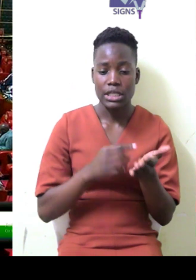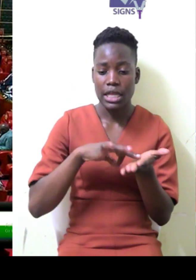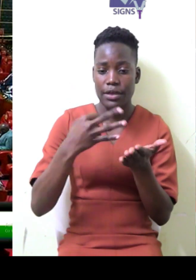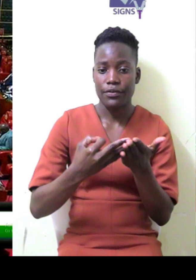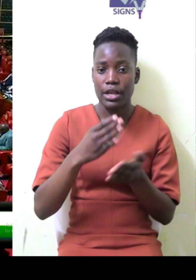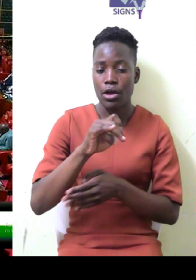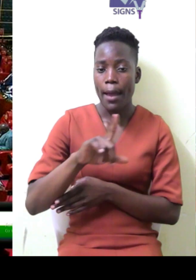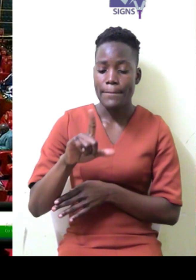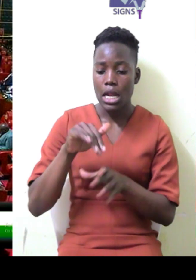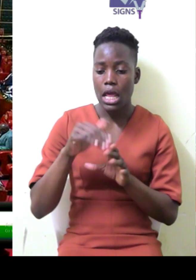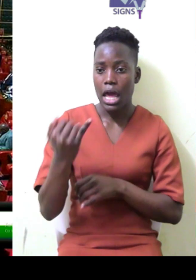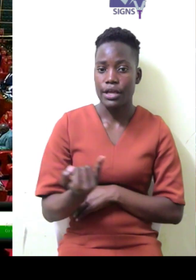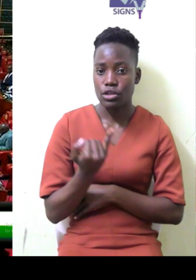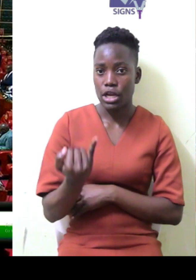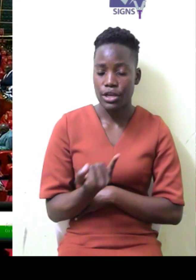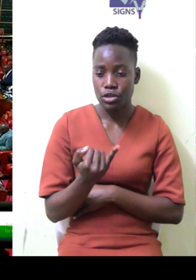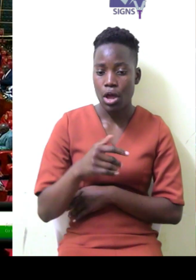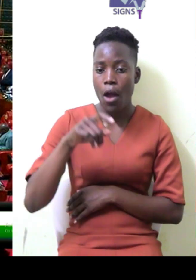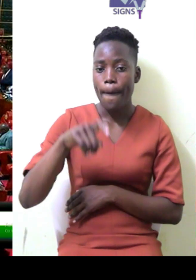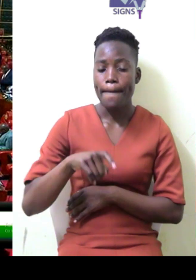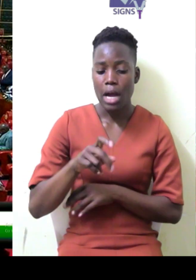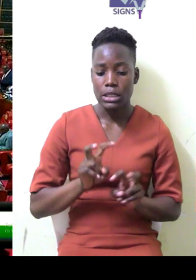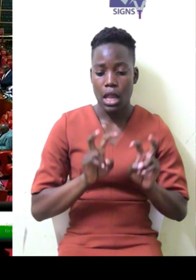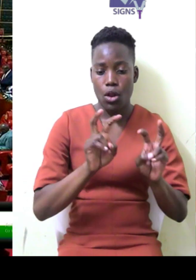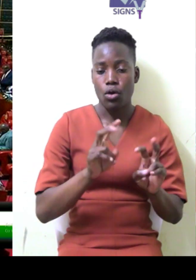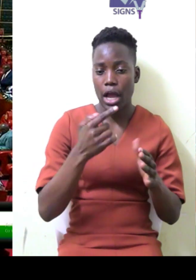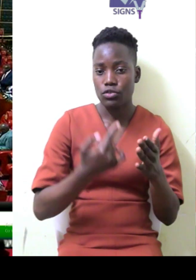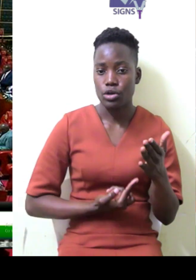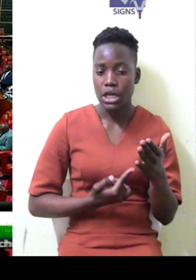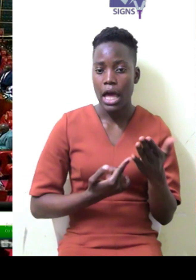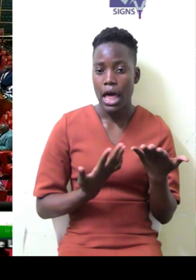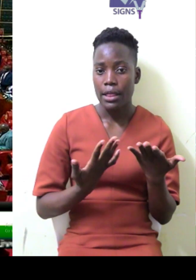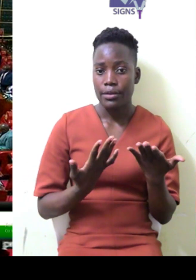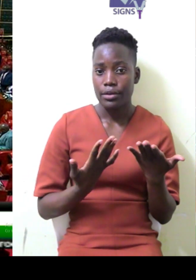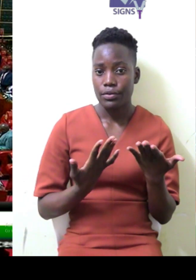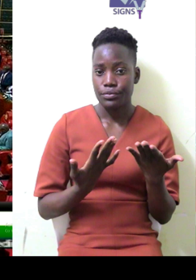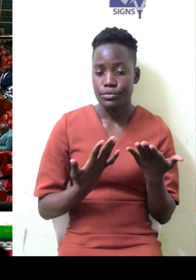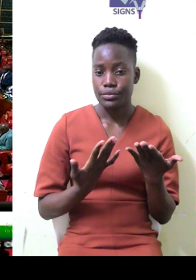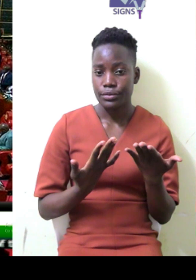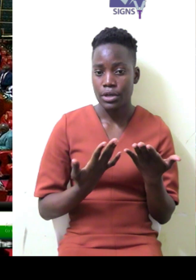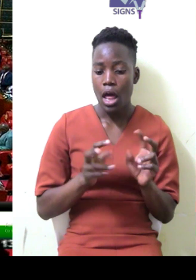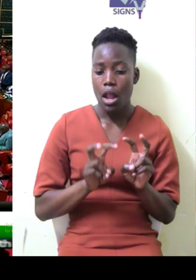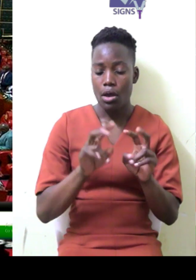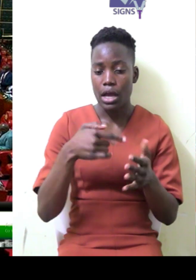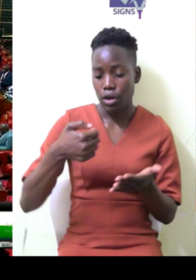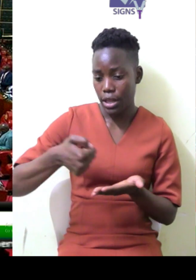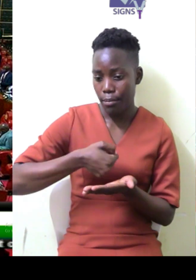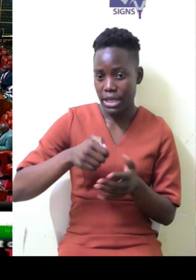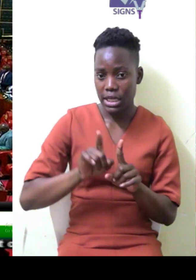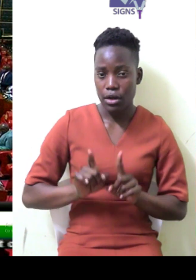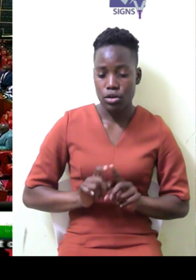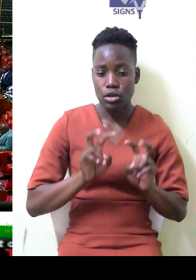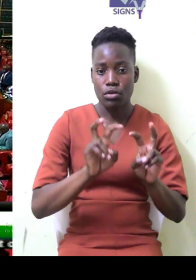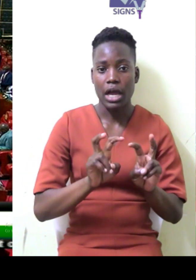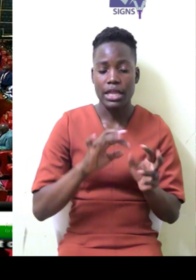in isolation. We need to look at the entire equation holistically. Look at the budget and look at the finance